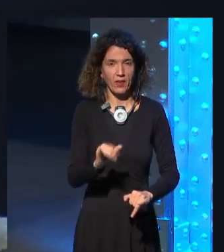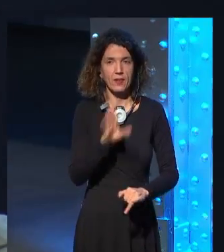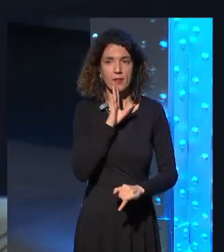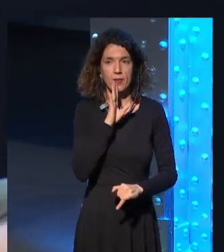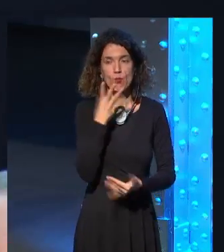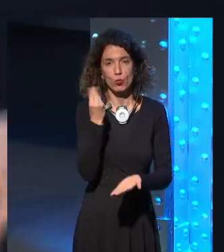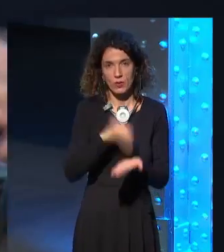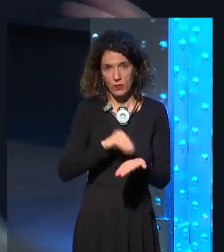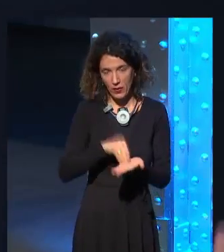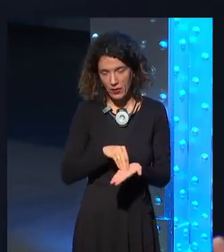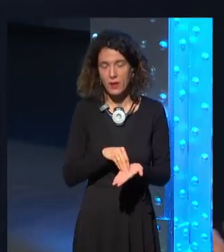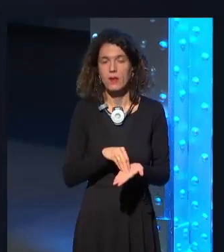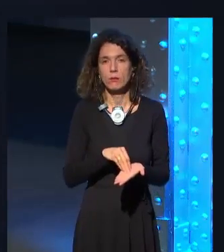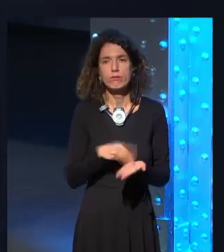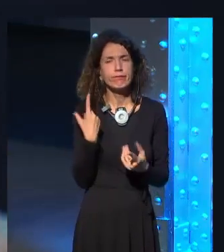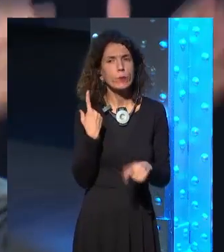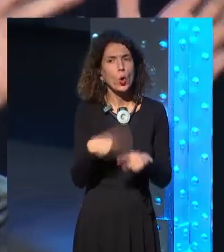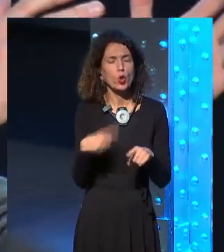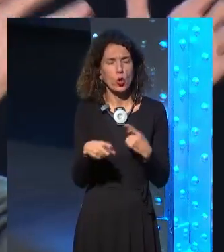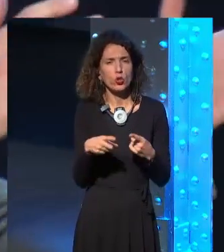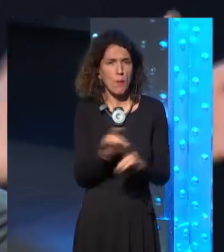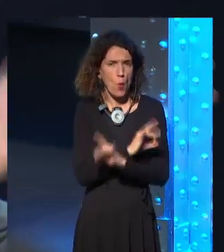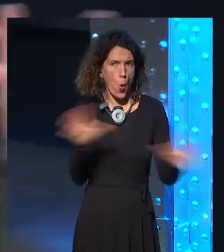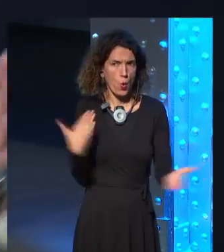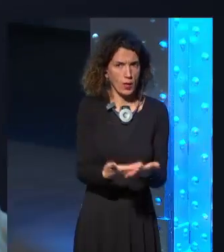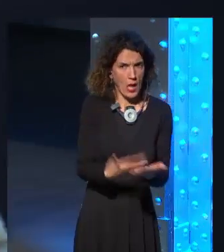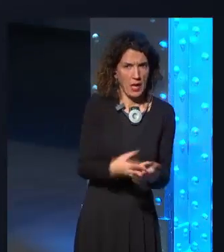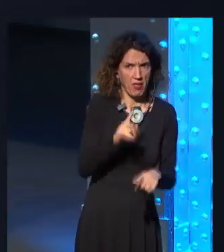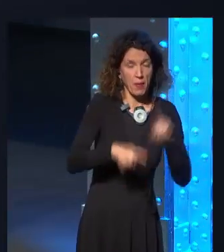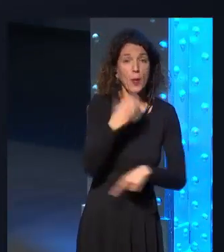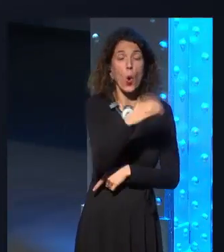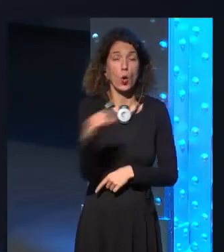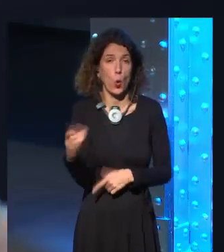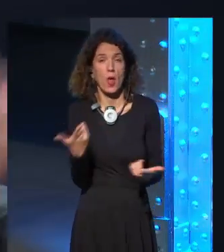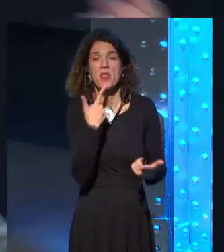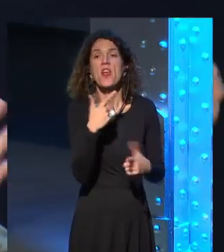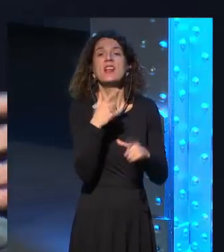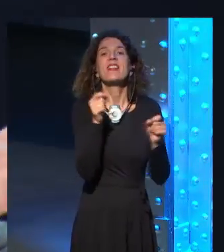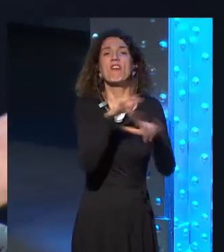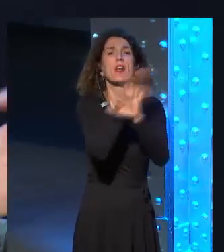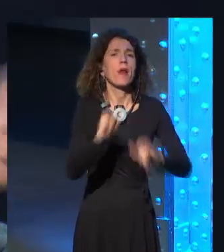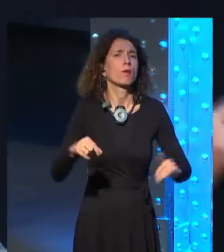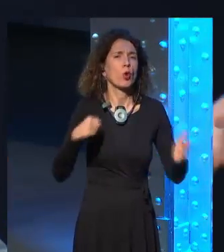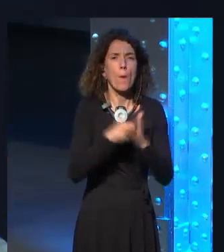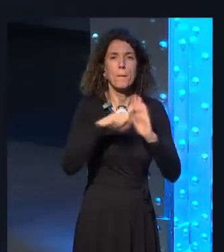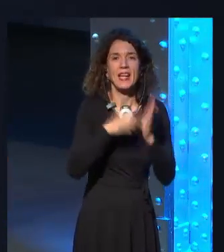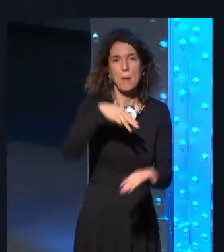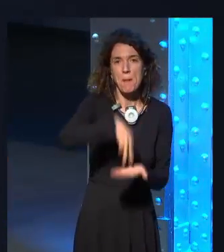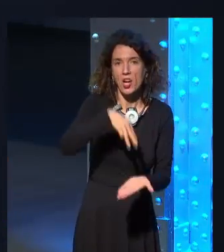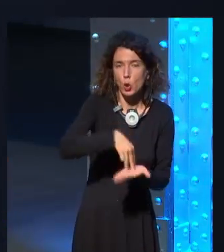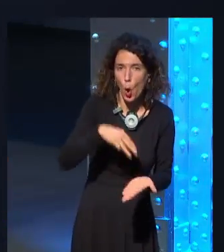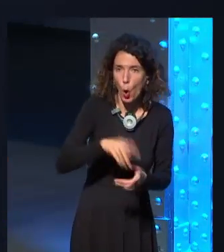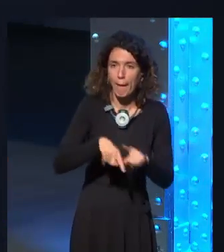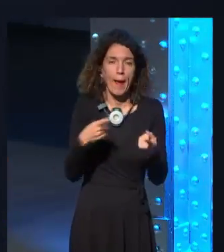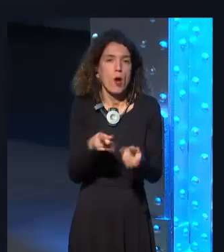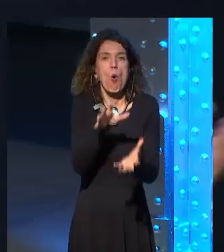explicit about it in what they promise. You know, Coca-Cola is open happiness, or McDonald's is Happy Meal,